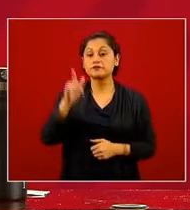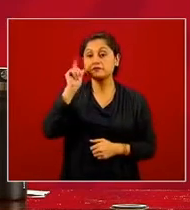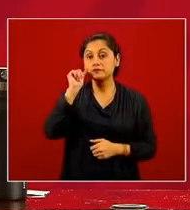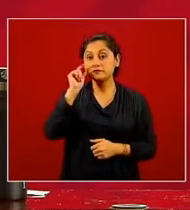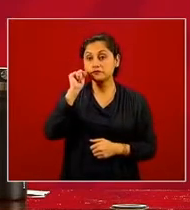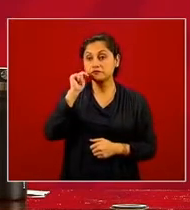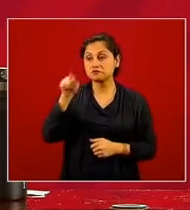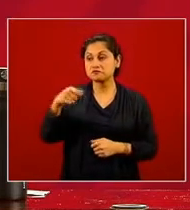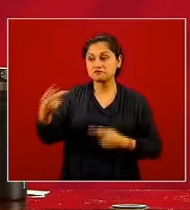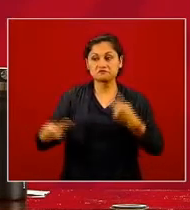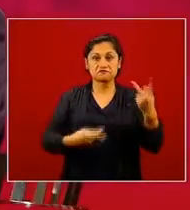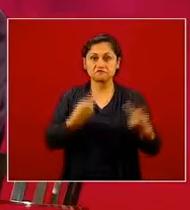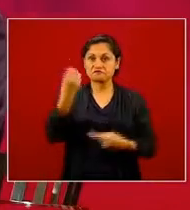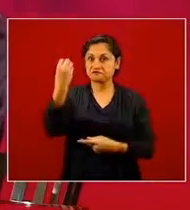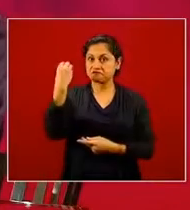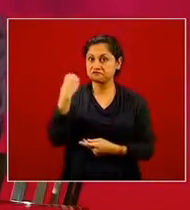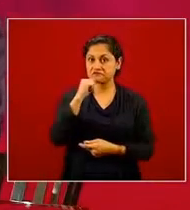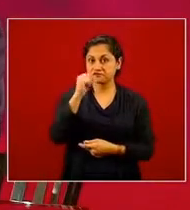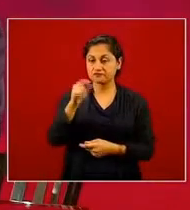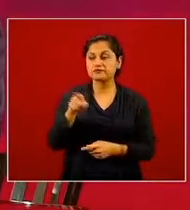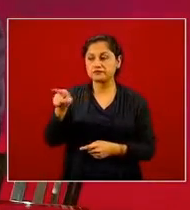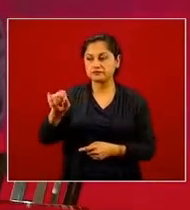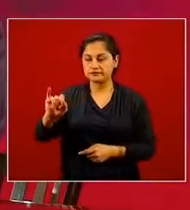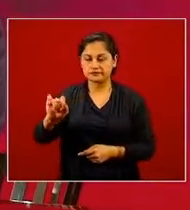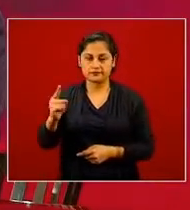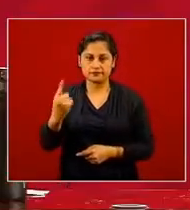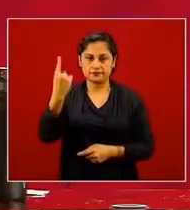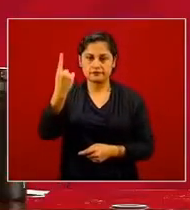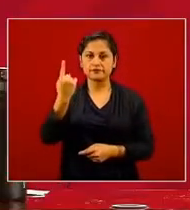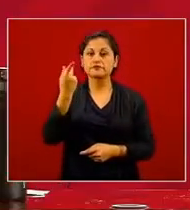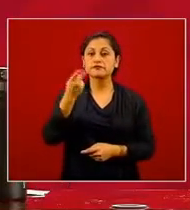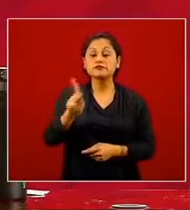This is the end of our press conference for today.